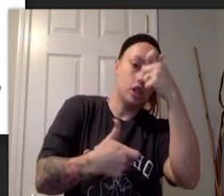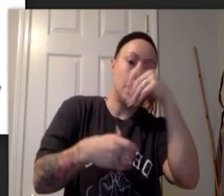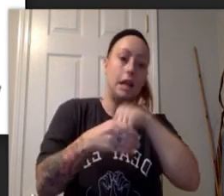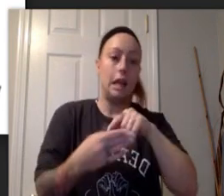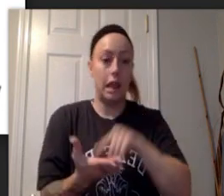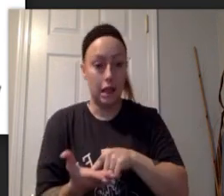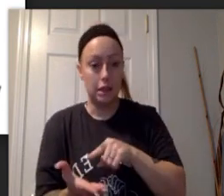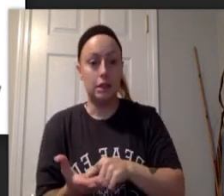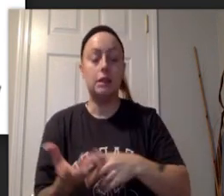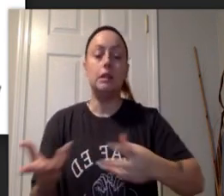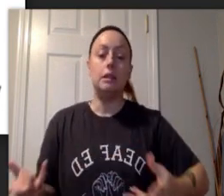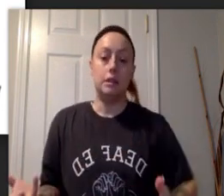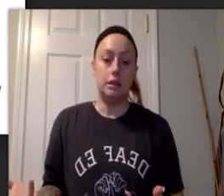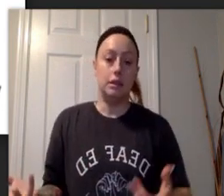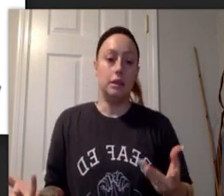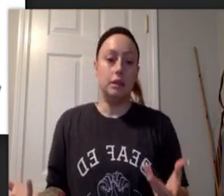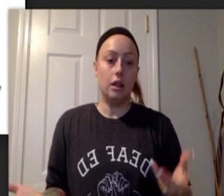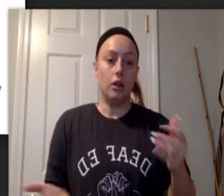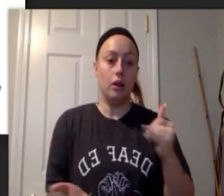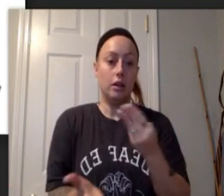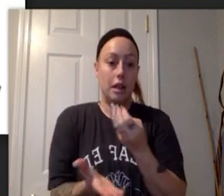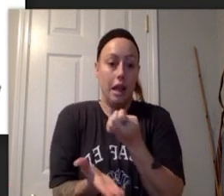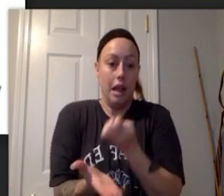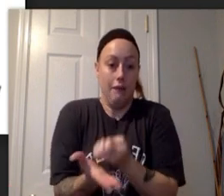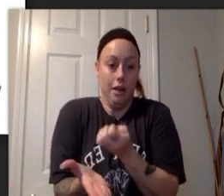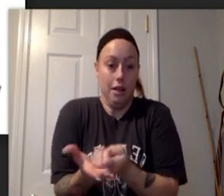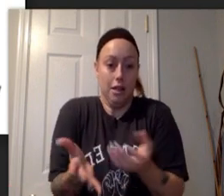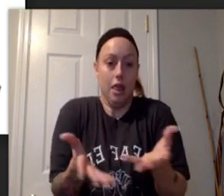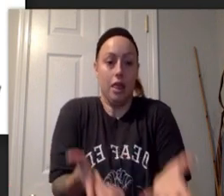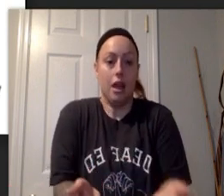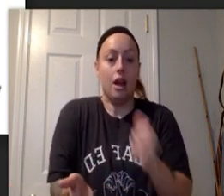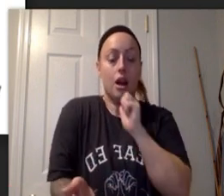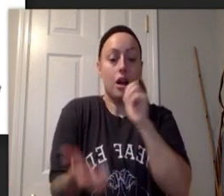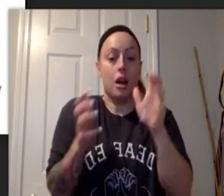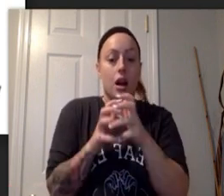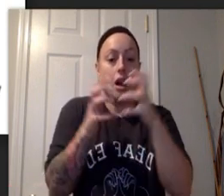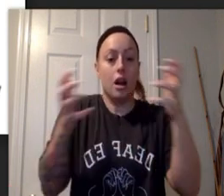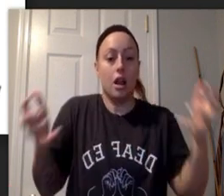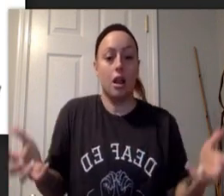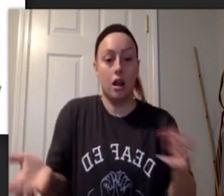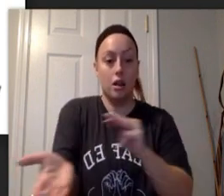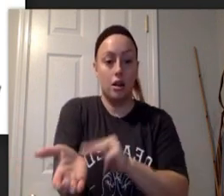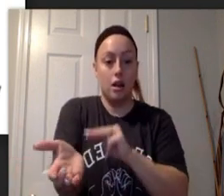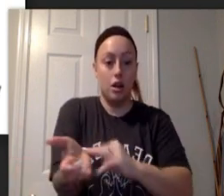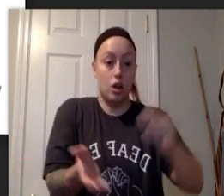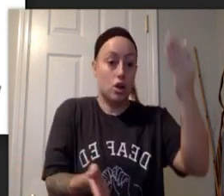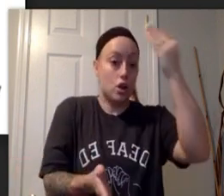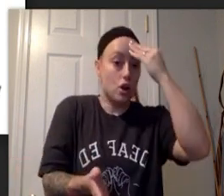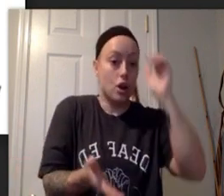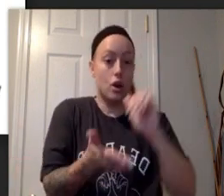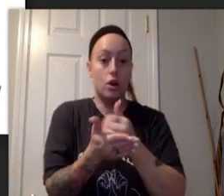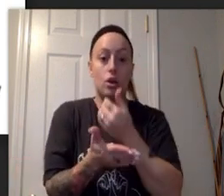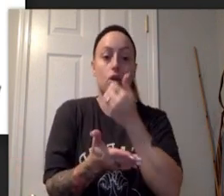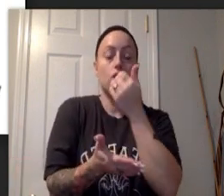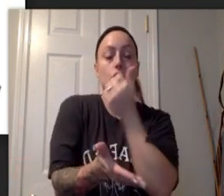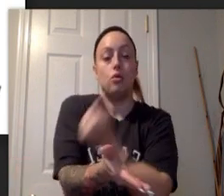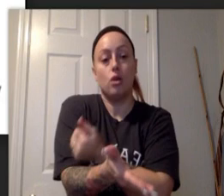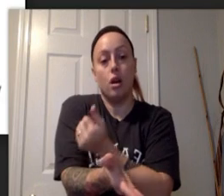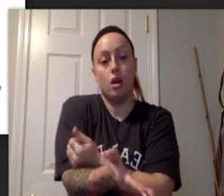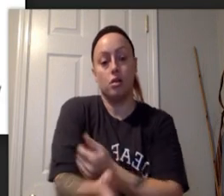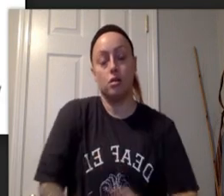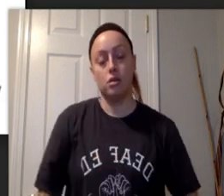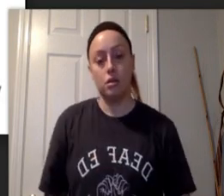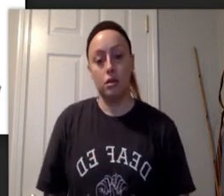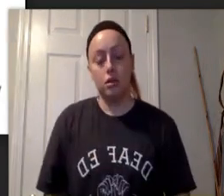this. So yeah, there's evidence right there that not a lot of doctors know about new drugs that come out. Yeah, and we all